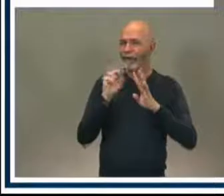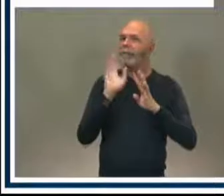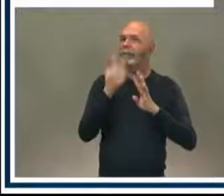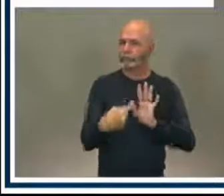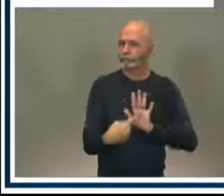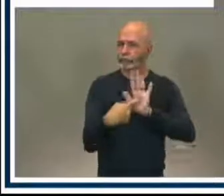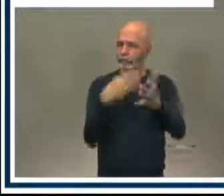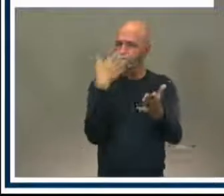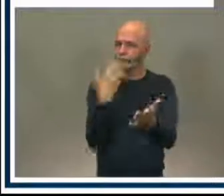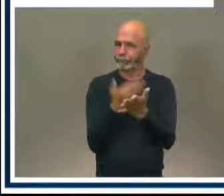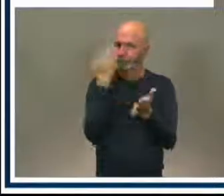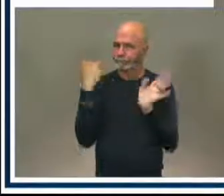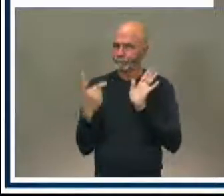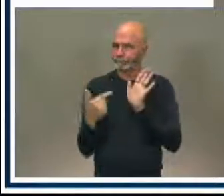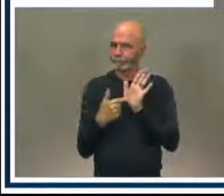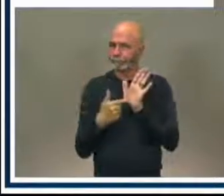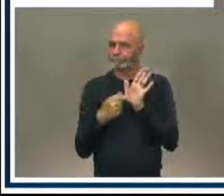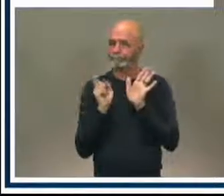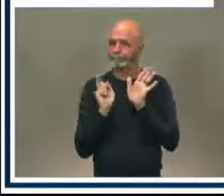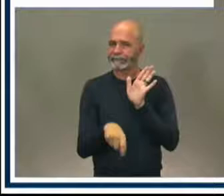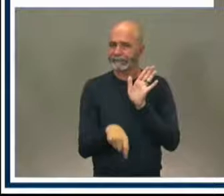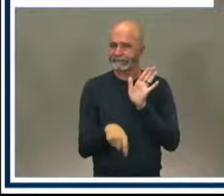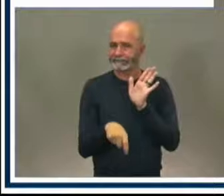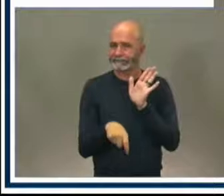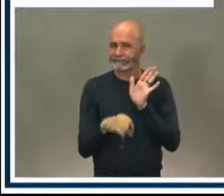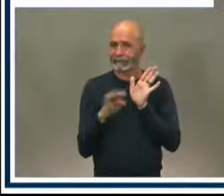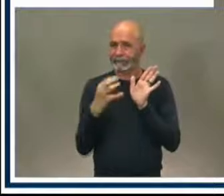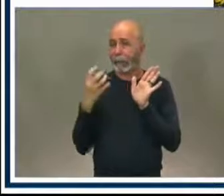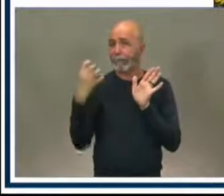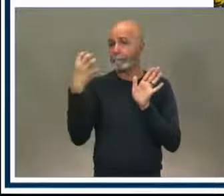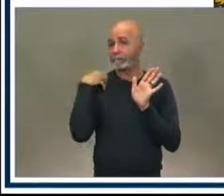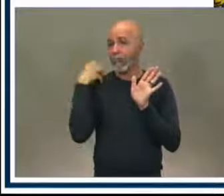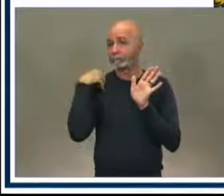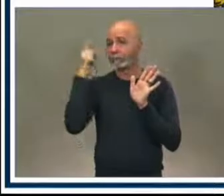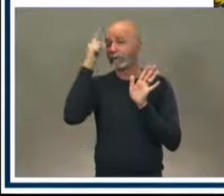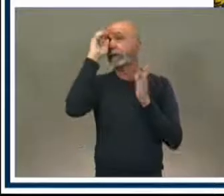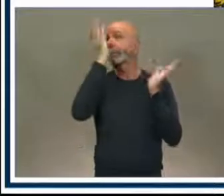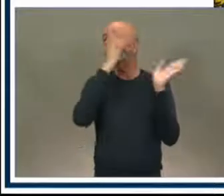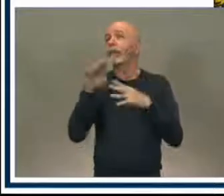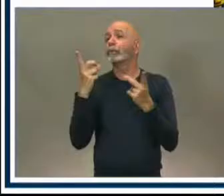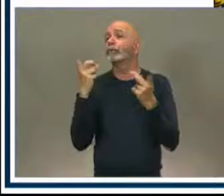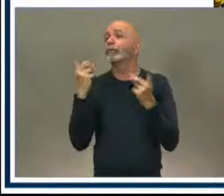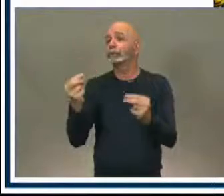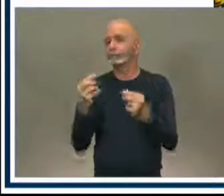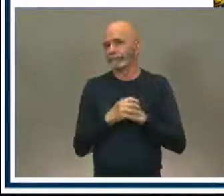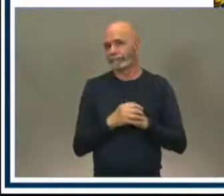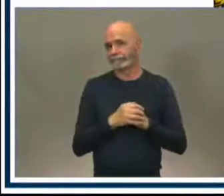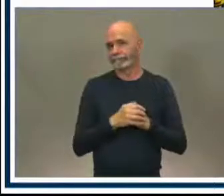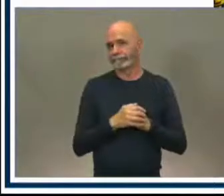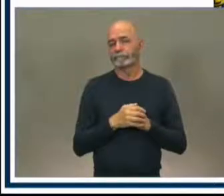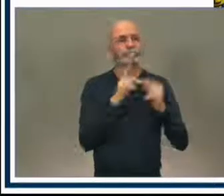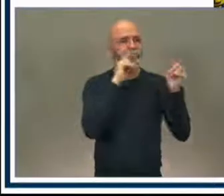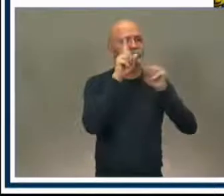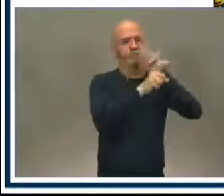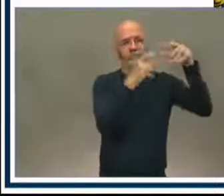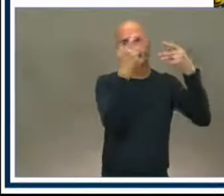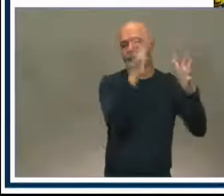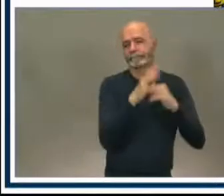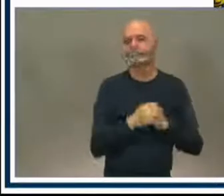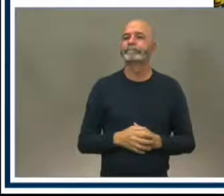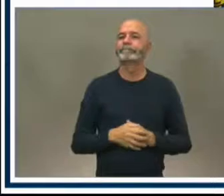vaccination, whatever process the employer has in place for that. That's all the time we have for questions. Go ahead, Premier. You guys, everybody